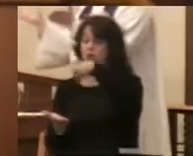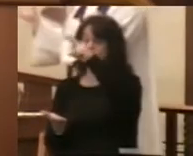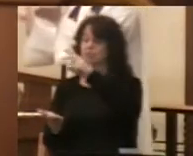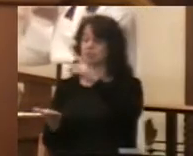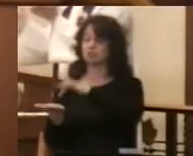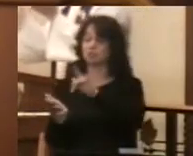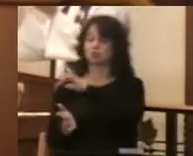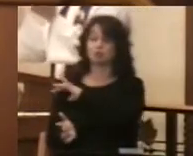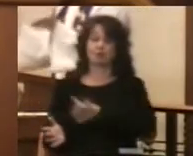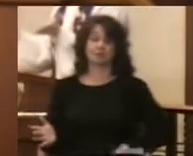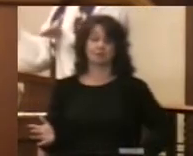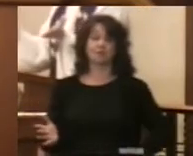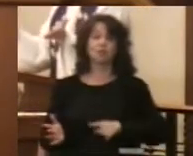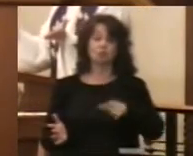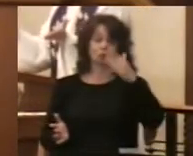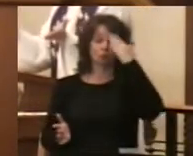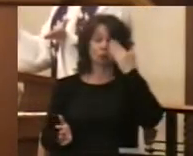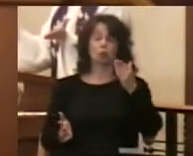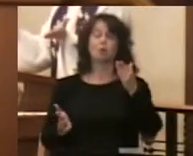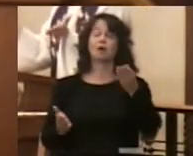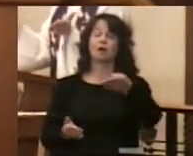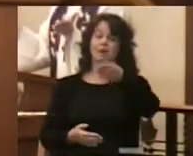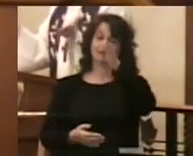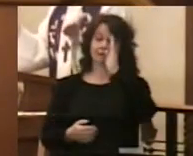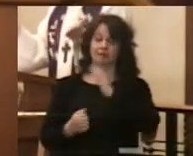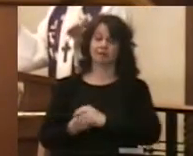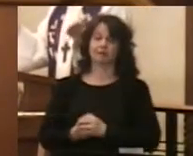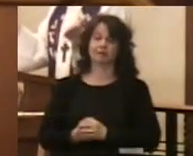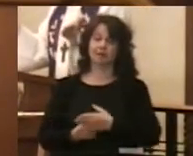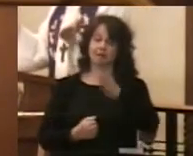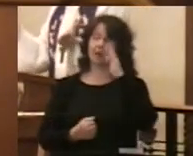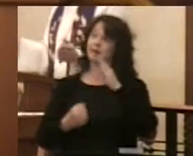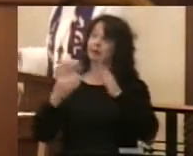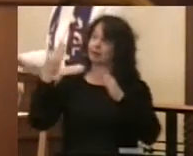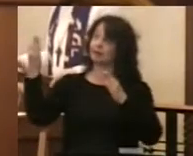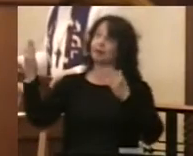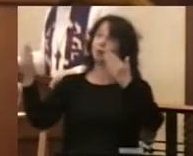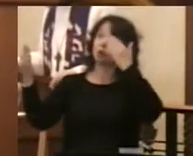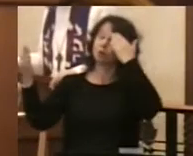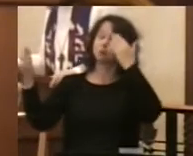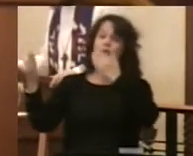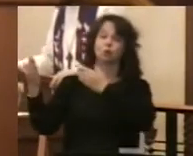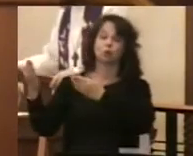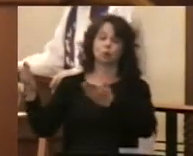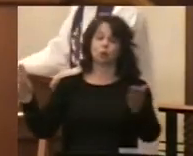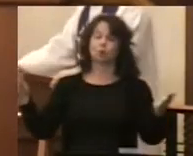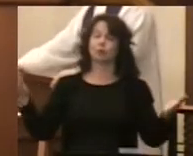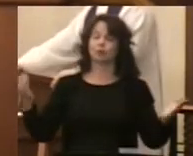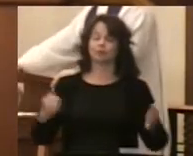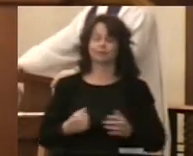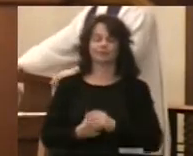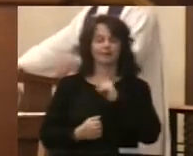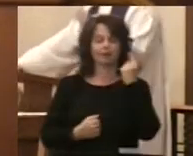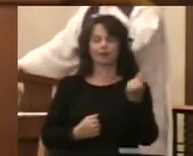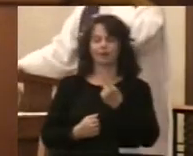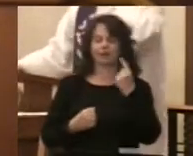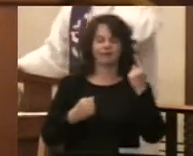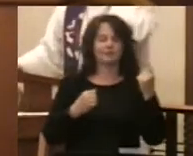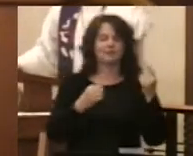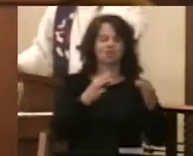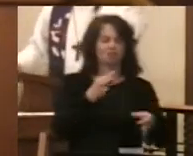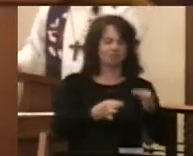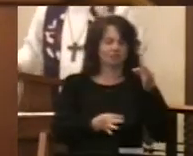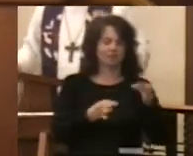you now know God, and God now knows you. Not only in judgment, which is